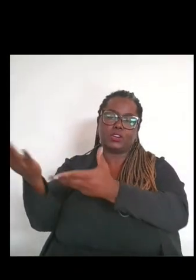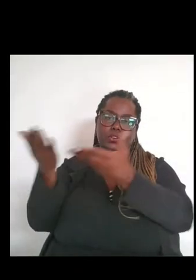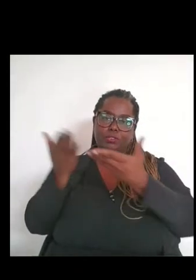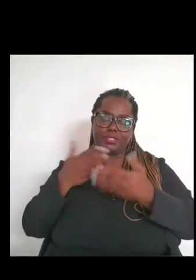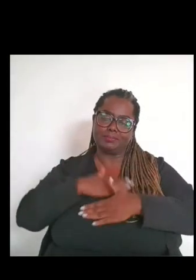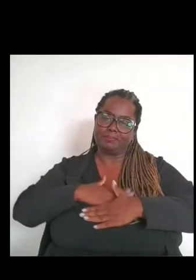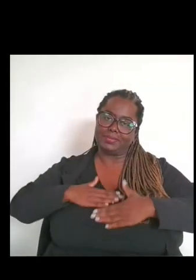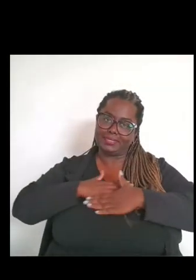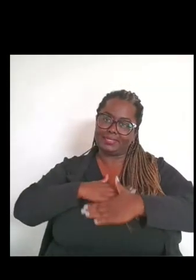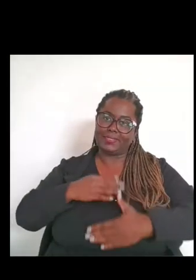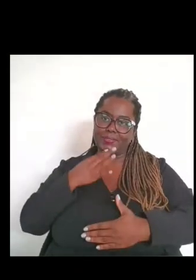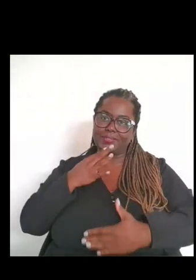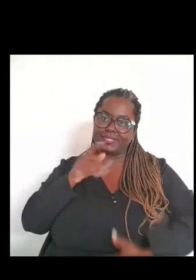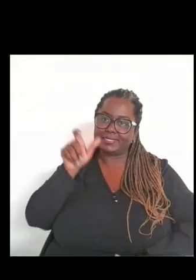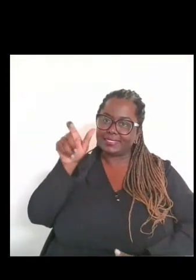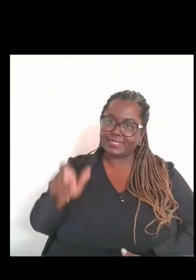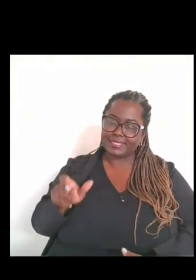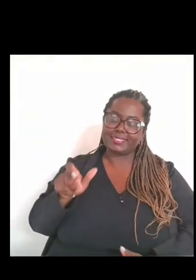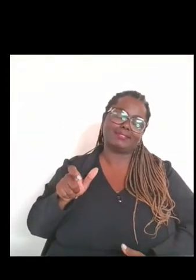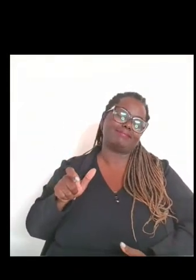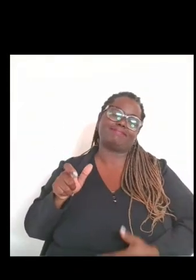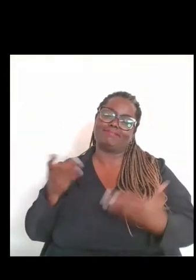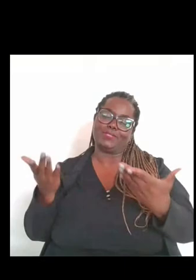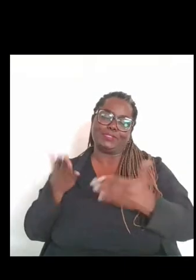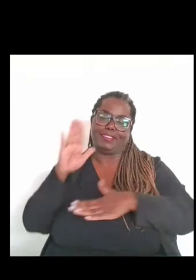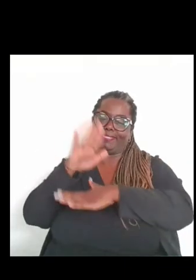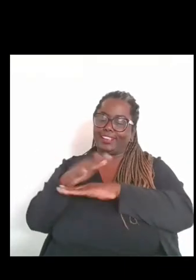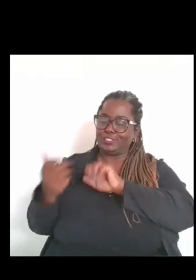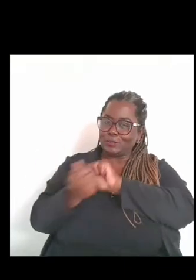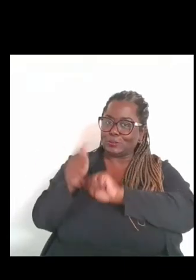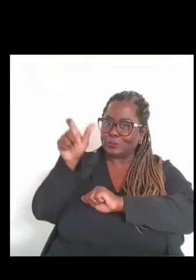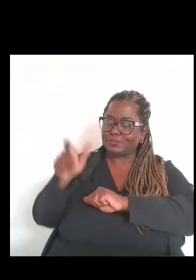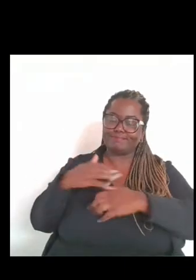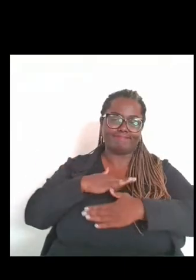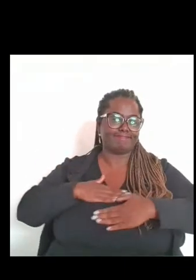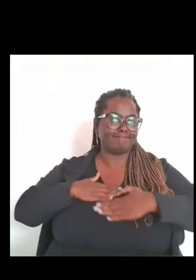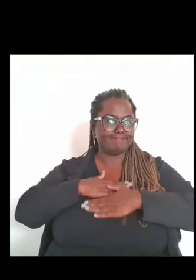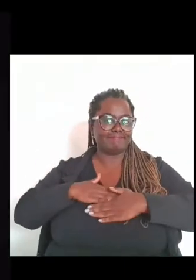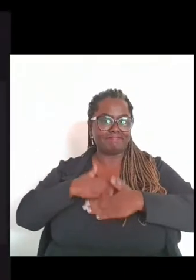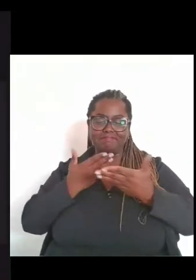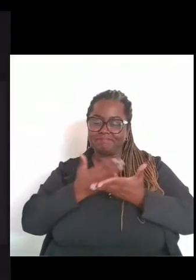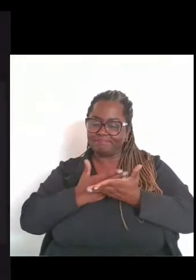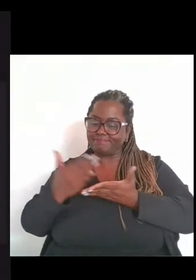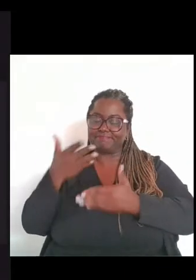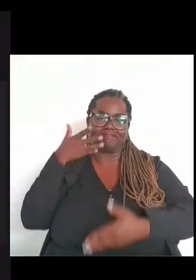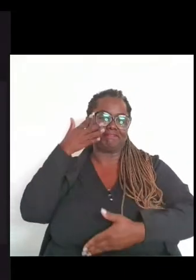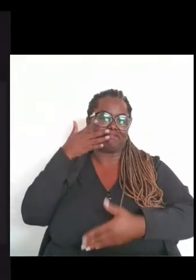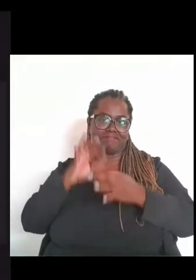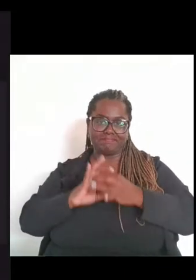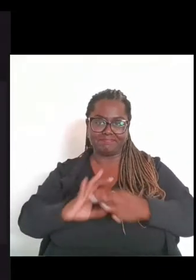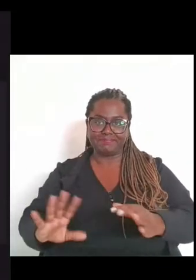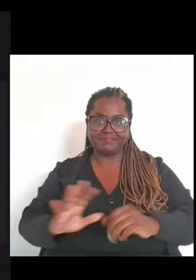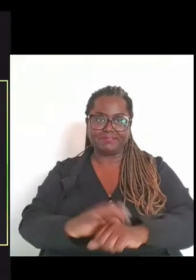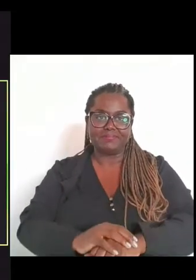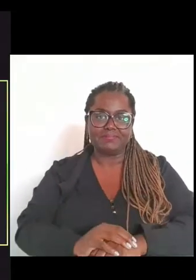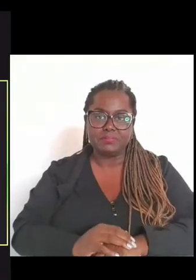accepting our invitation it is a pleasure to meet you and to spend the afternoon with you the floor is yours